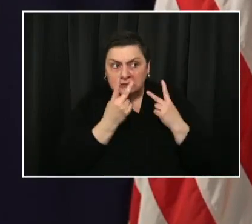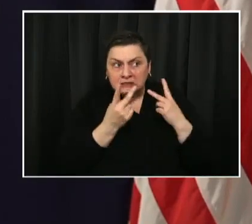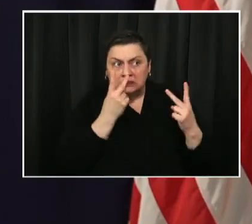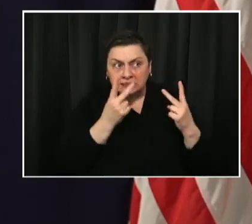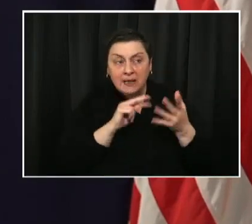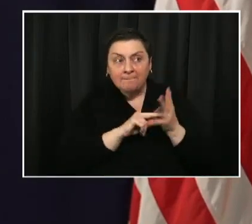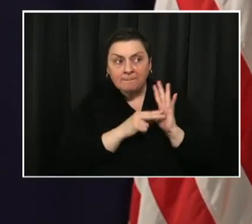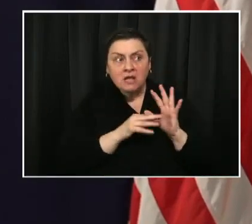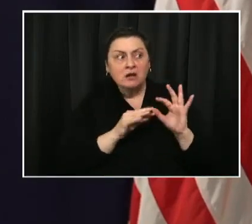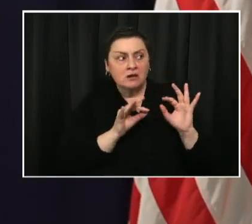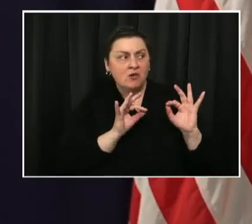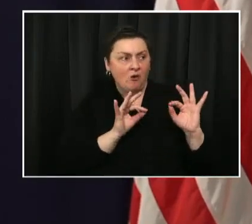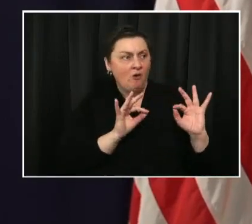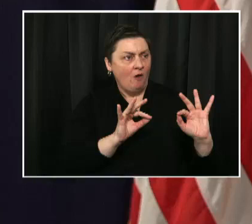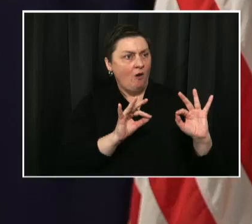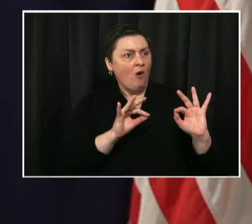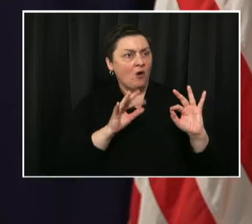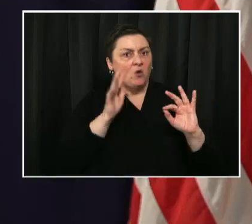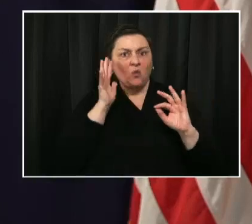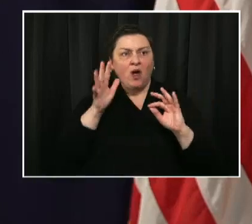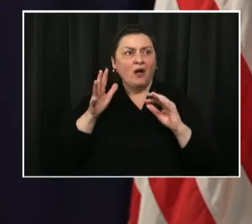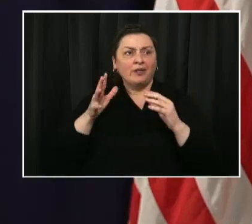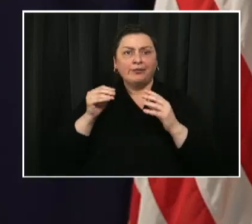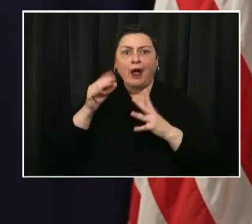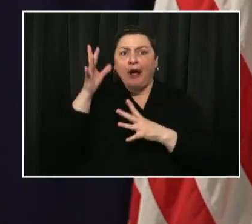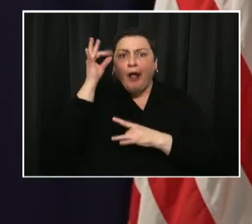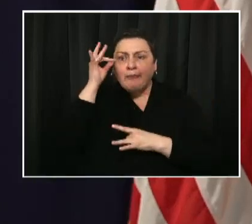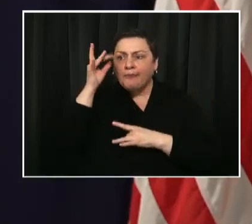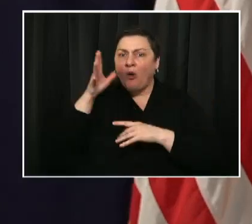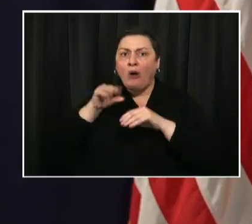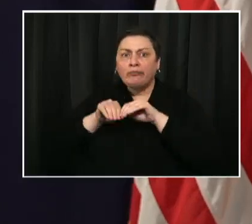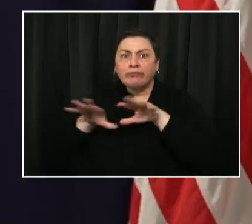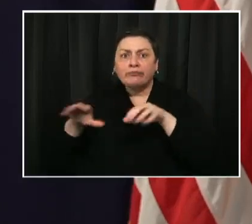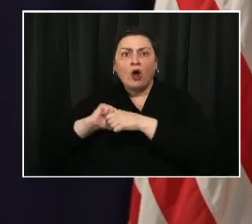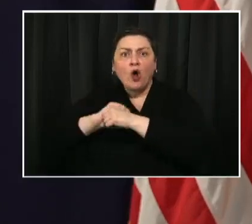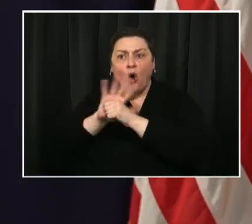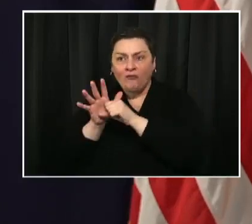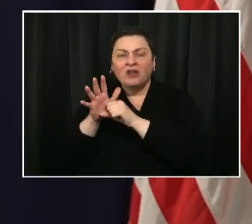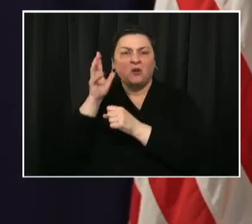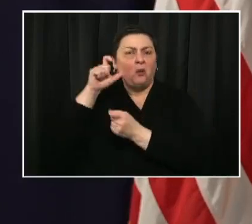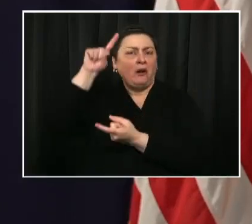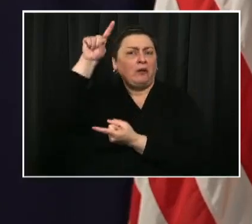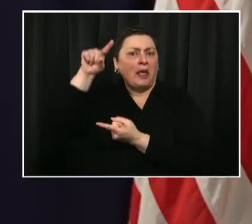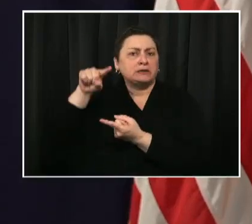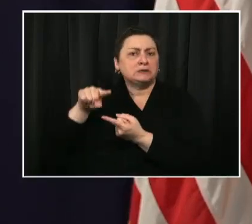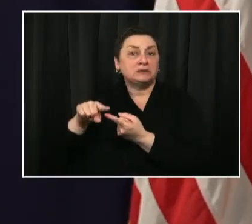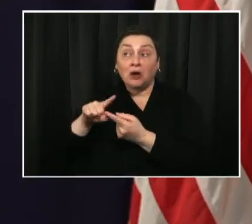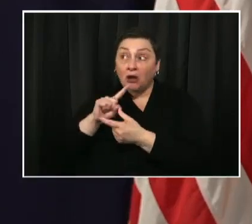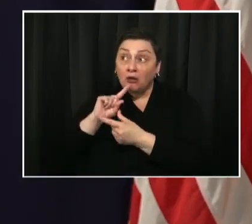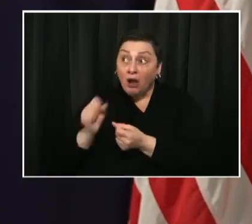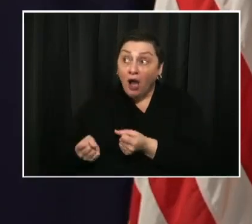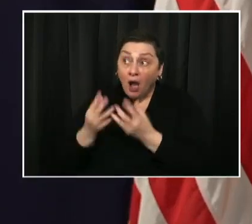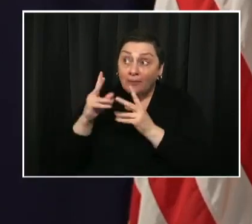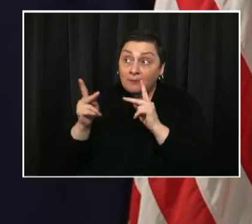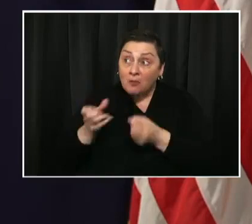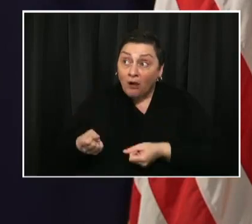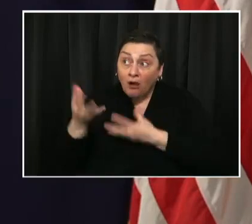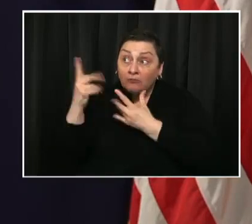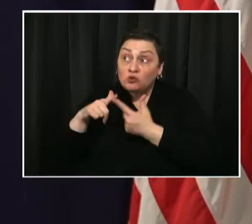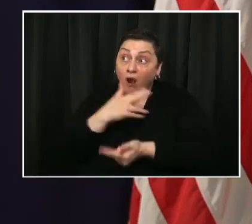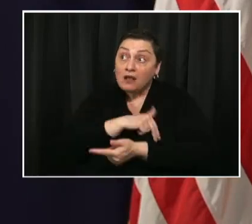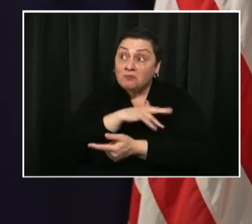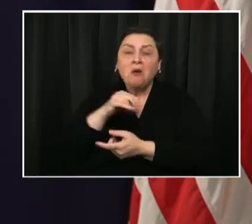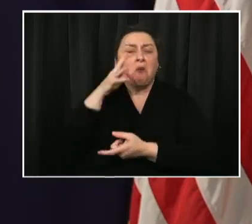positive impact on disease transmission, hospitalization rates, mortality rates in the state due to COVID-19. But the challenge we have before